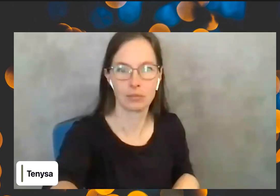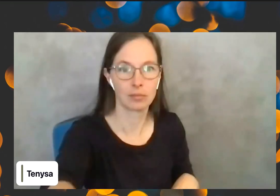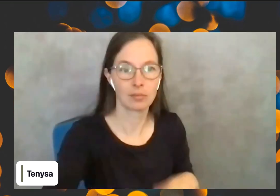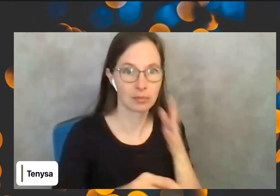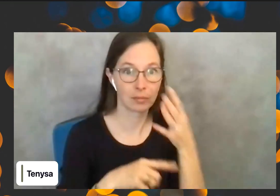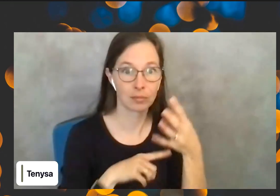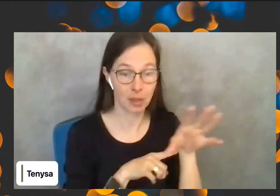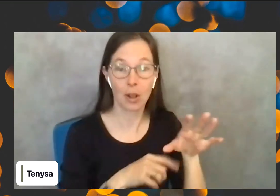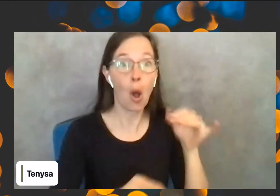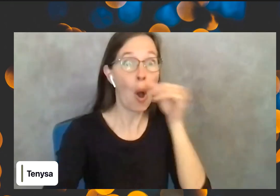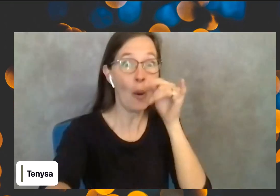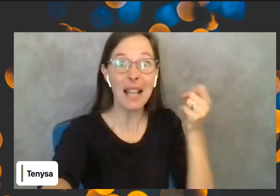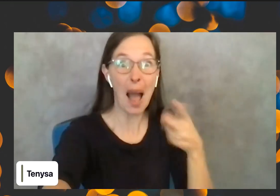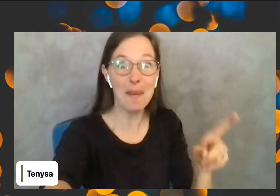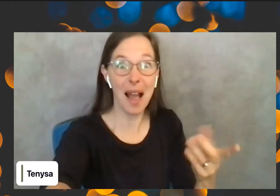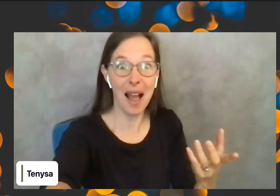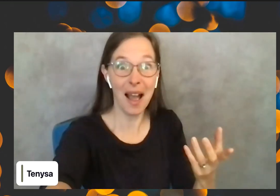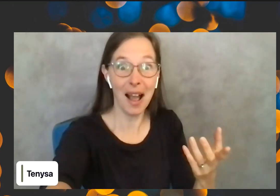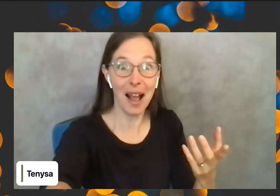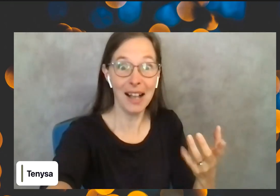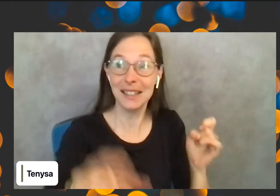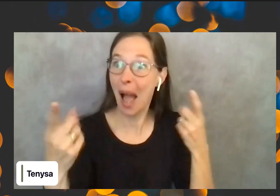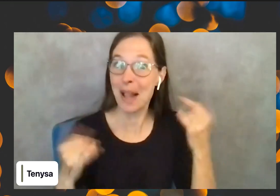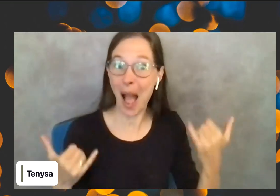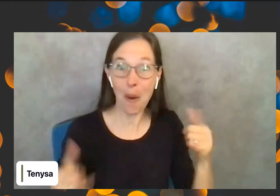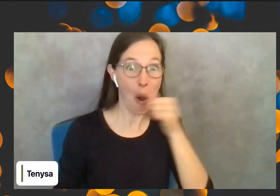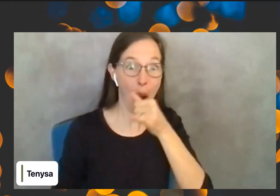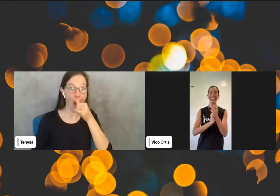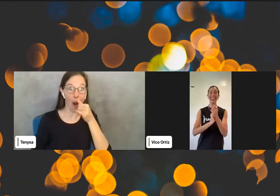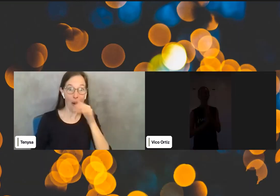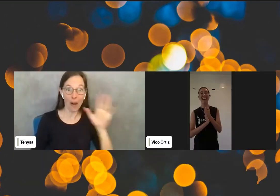Spotlight. Oh my God, it's happening. It's all happening. All right. Ah!